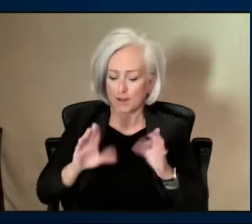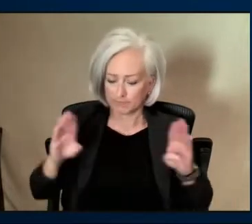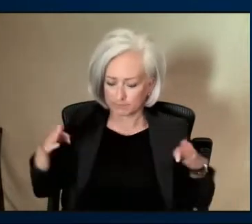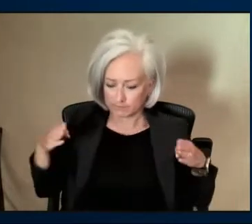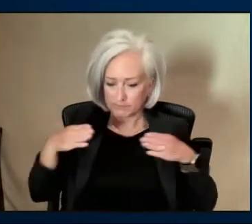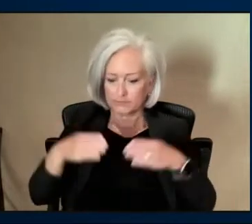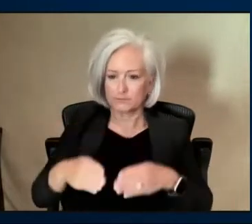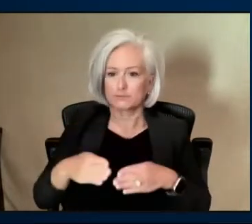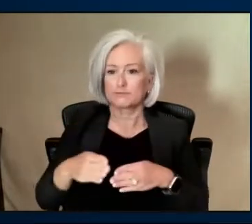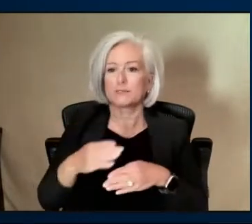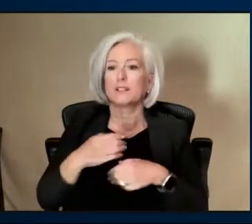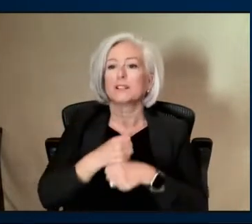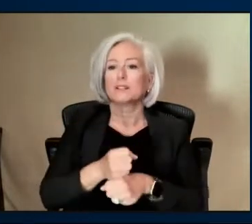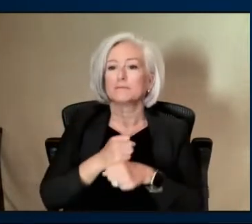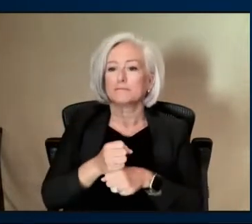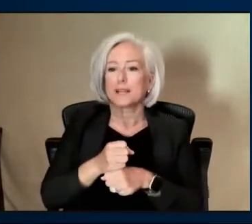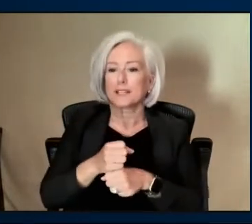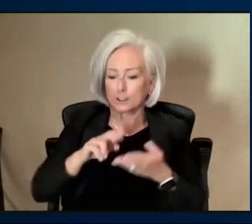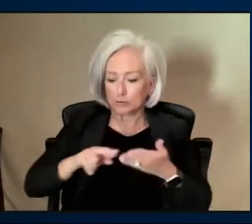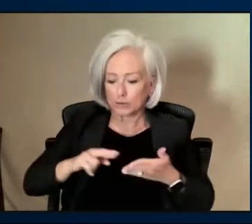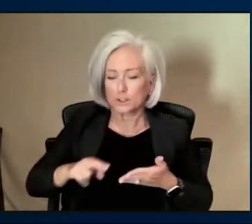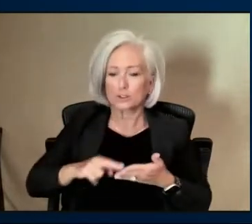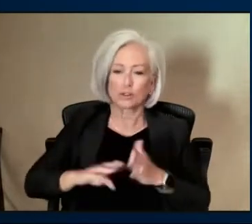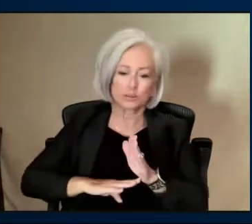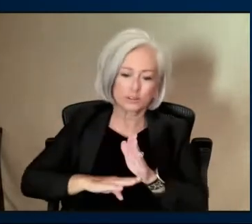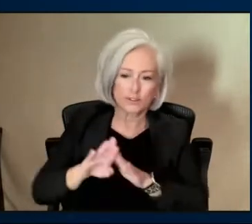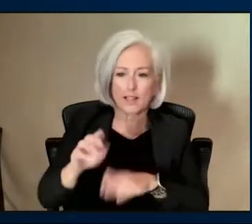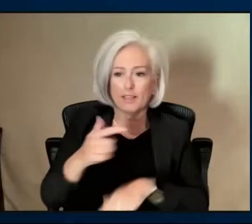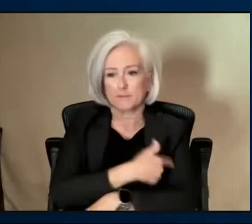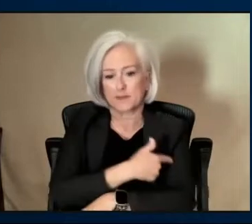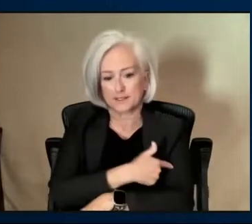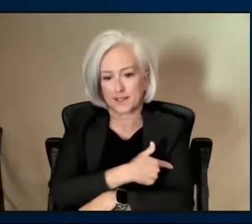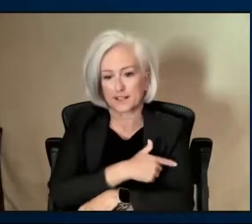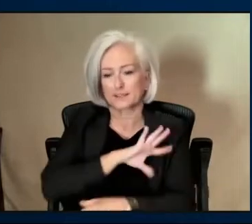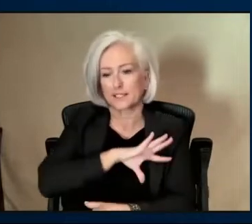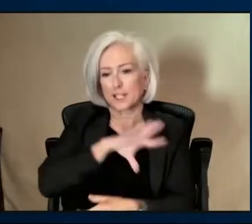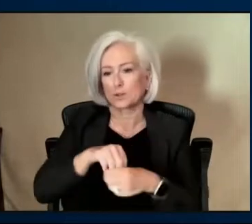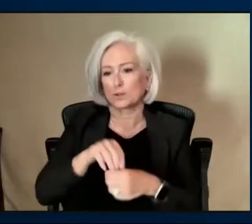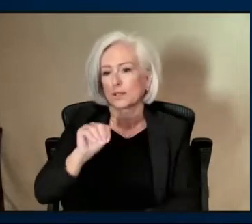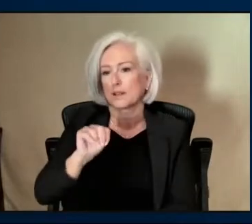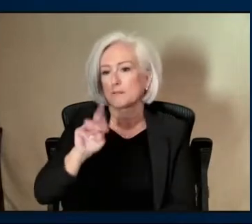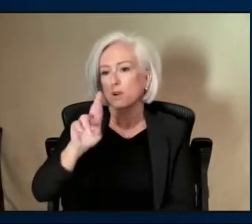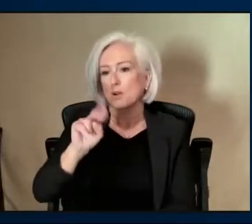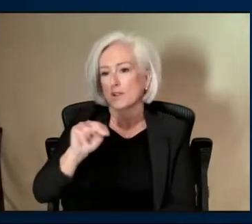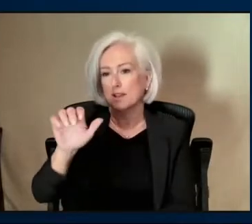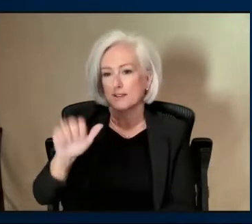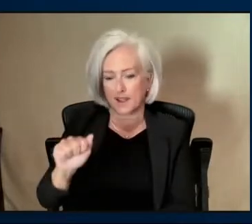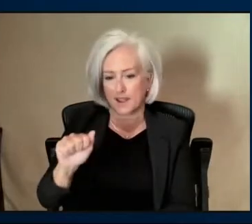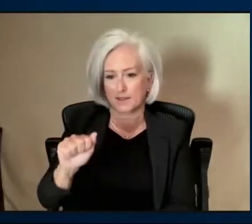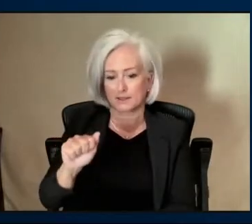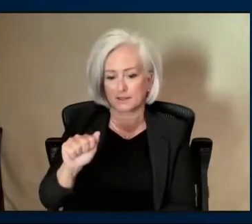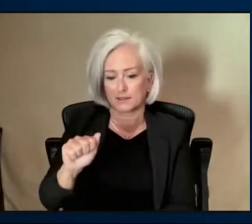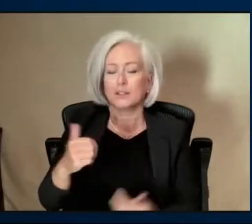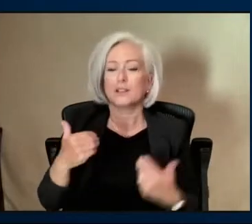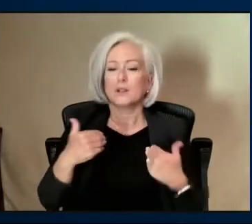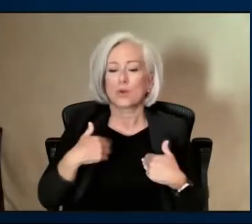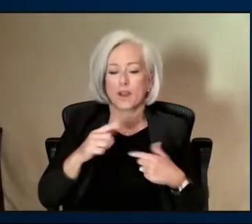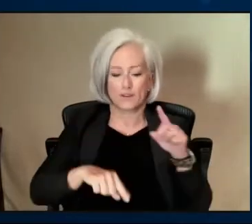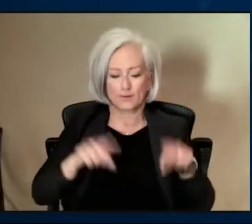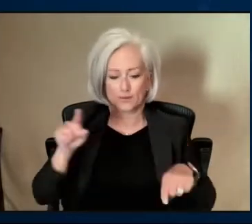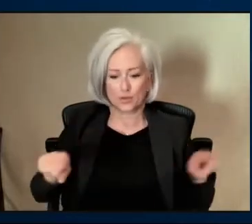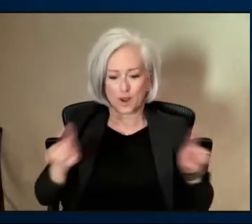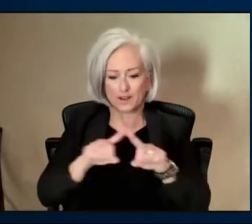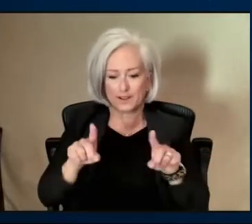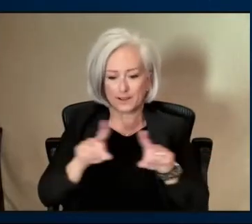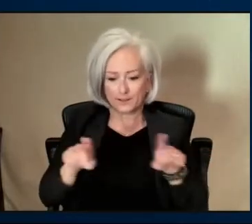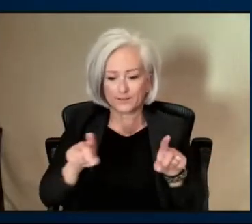vaccines. As noted in that timeline, all along there was quite variable timelines between some vaccines and when they came